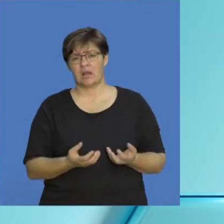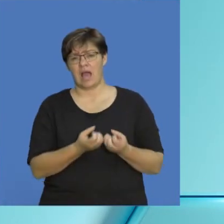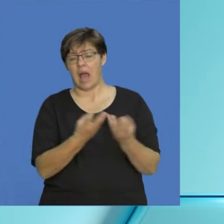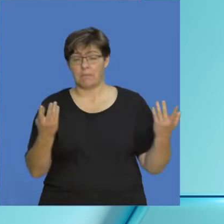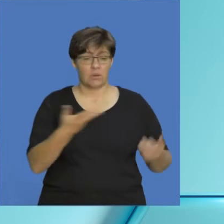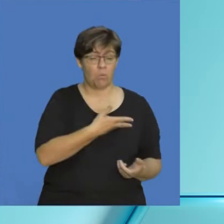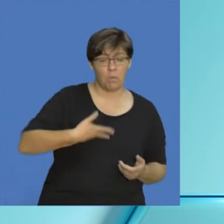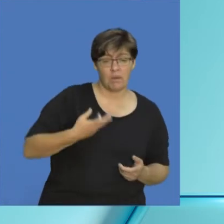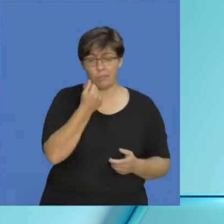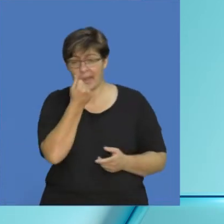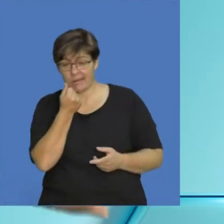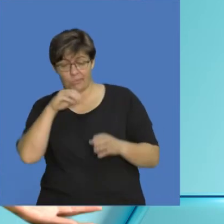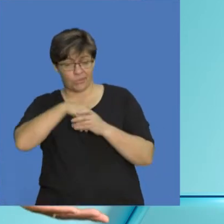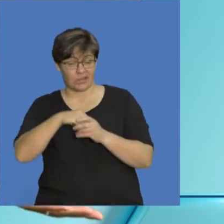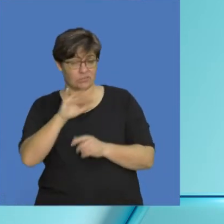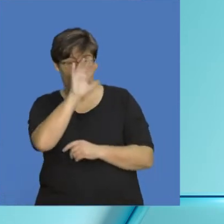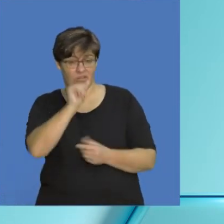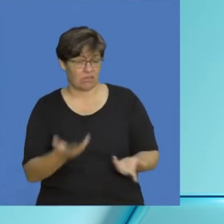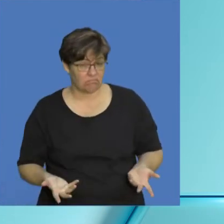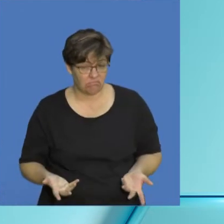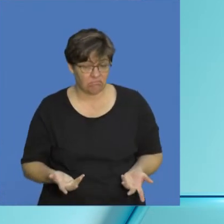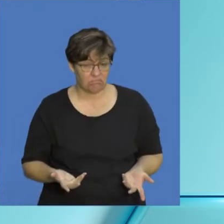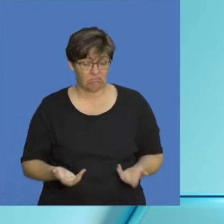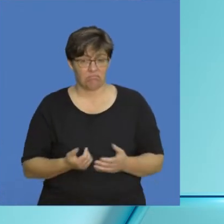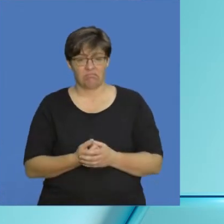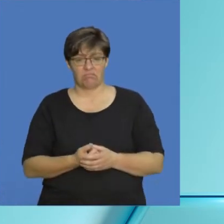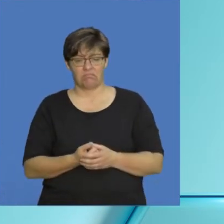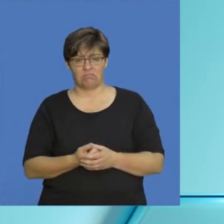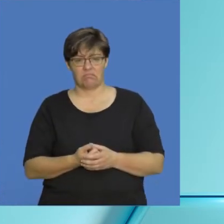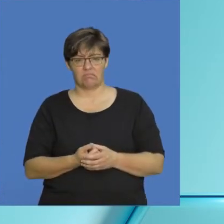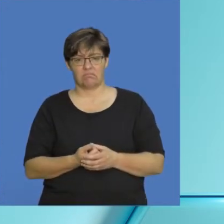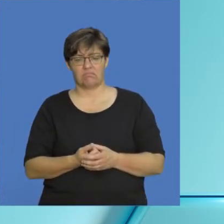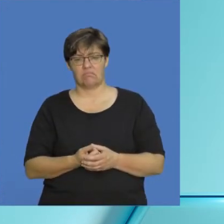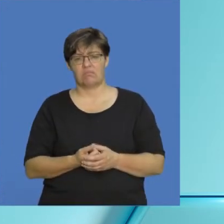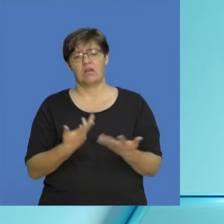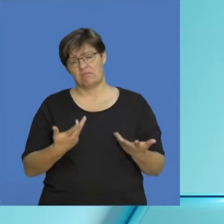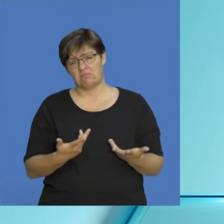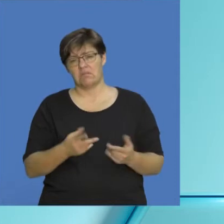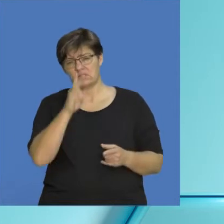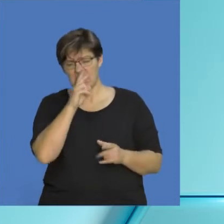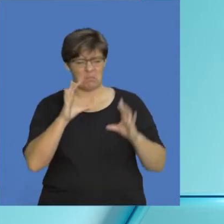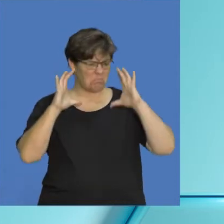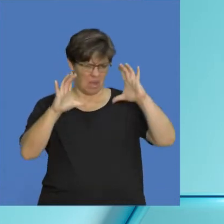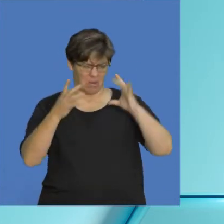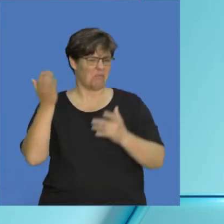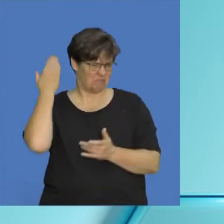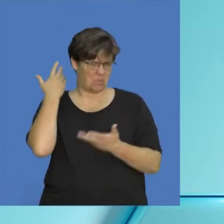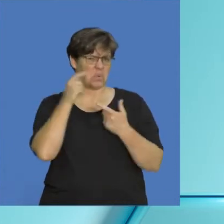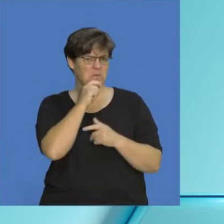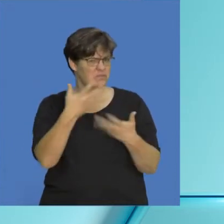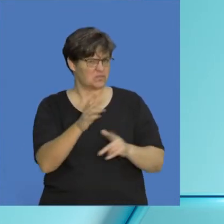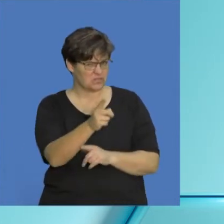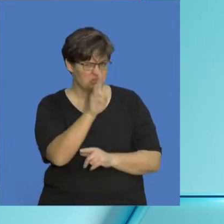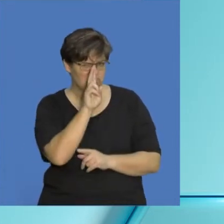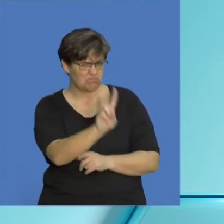by how many male and female in this country, something like that. Okay. You can do that. You have probably seen a pie chart